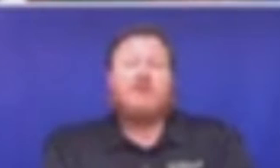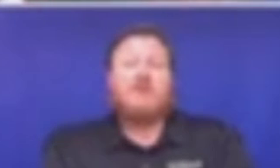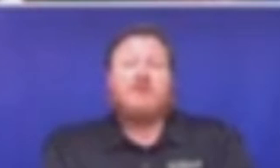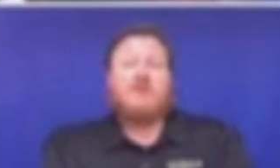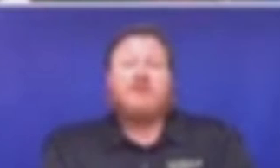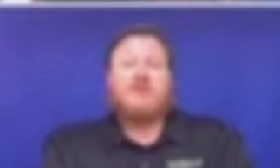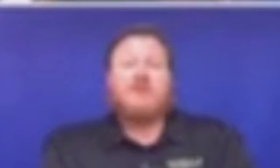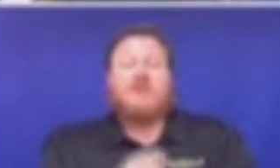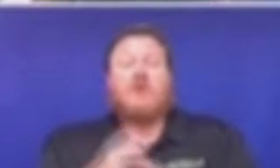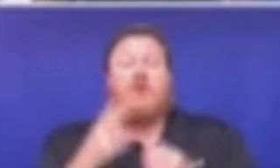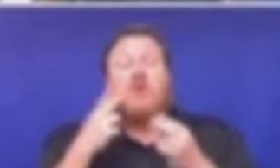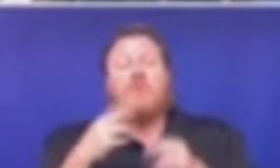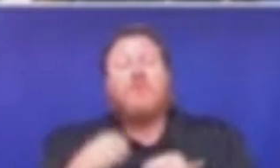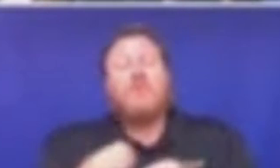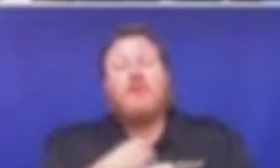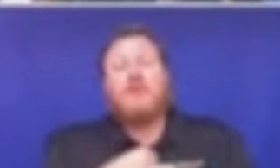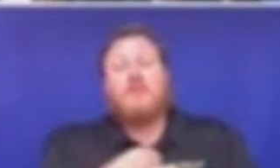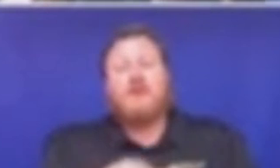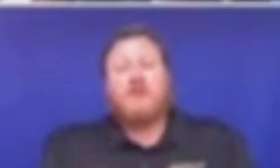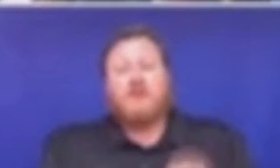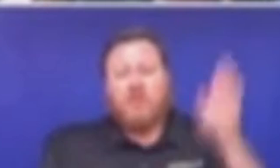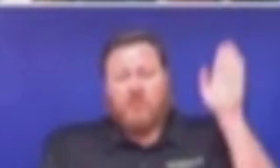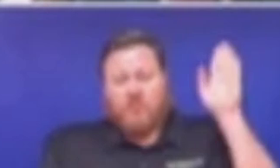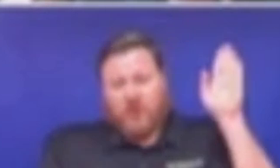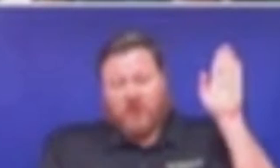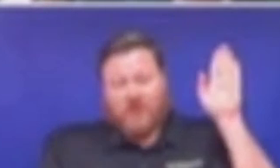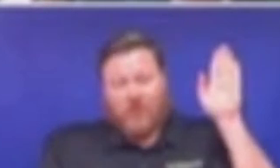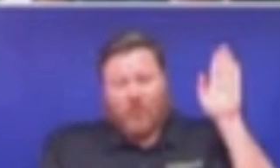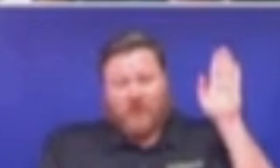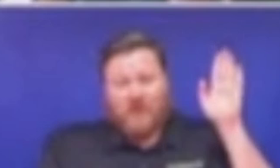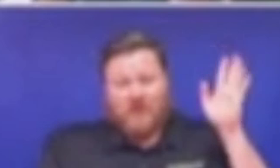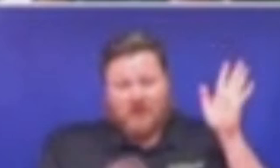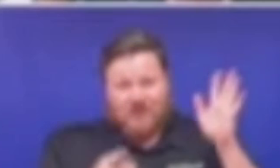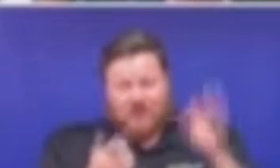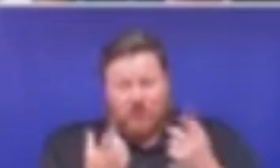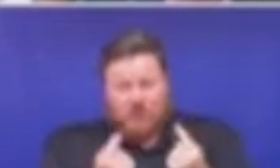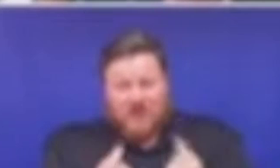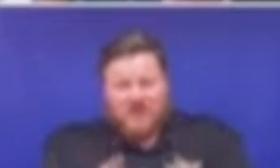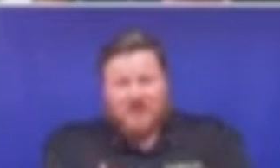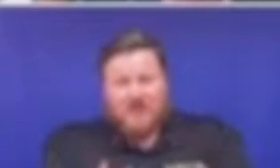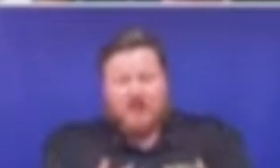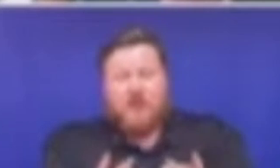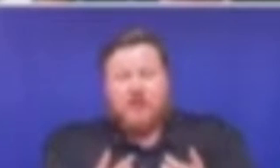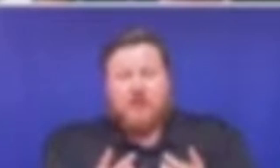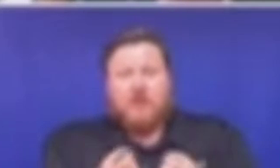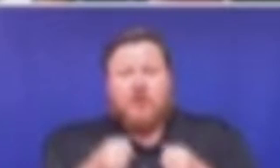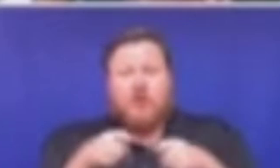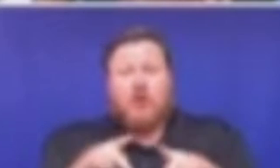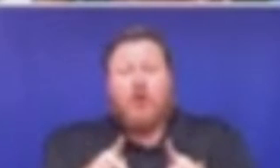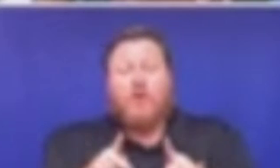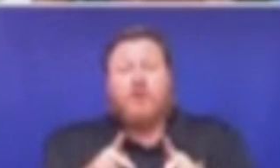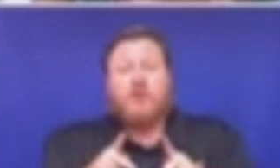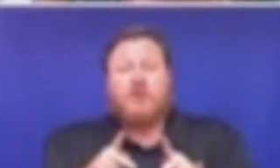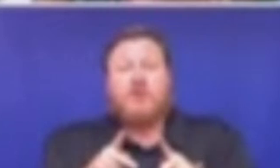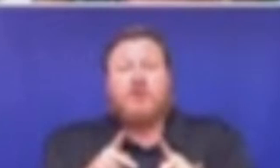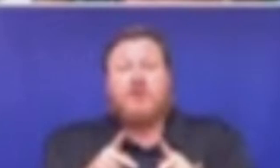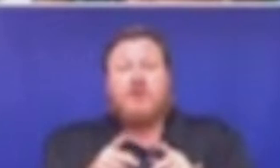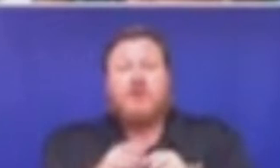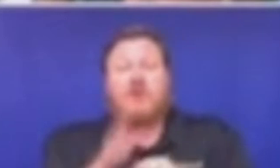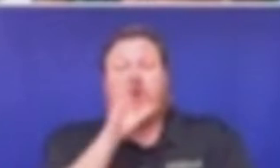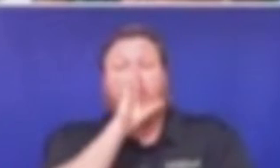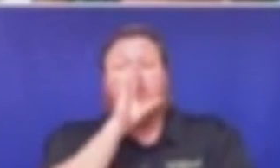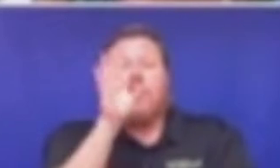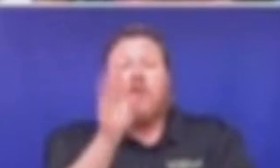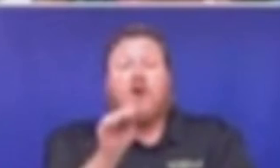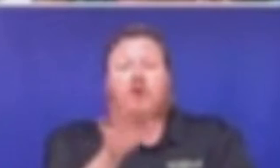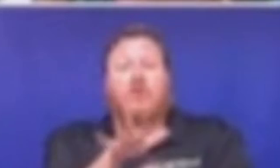Honorable Member. You have risen on the point of order. We have afforded you an opportunity to ask